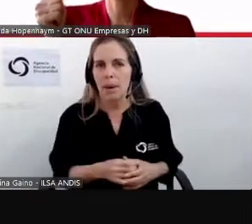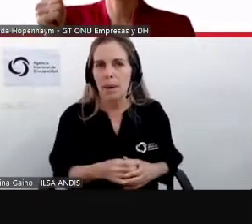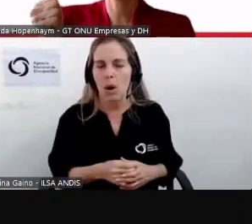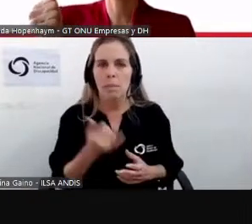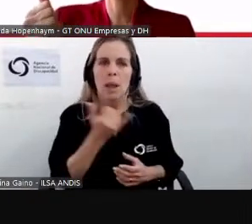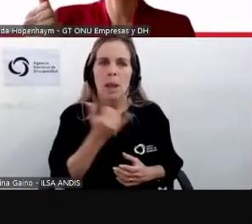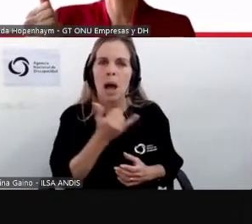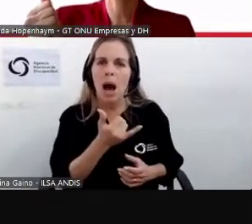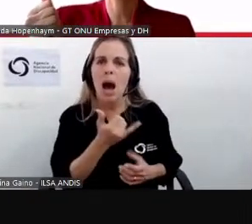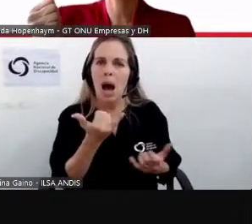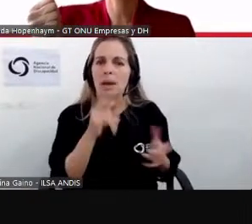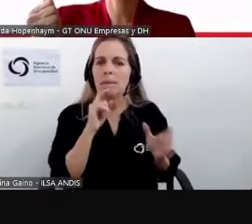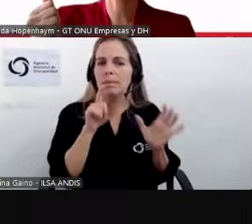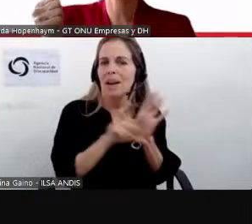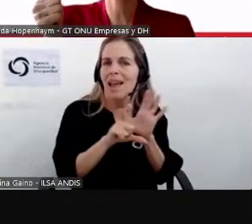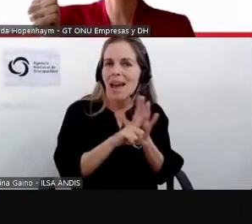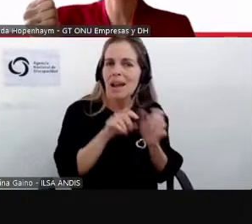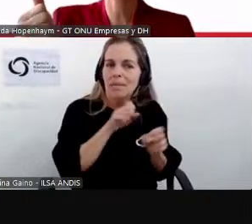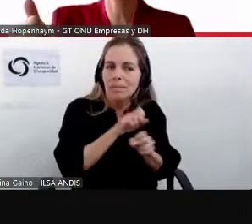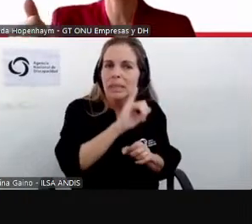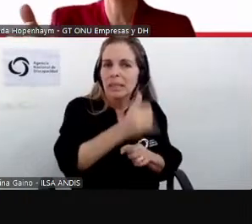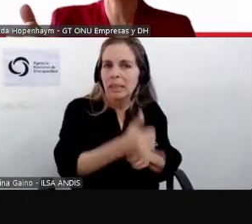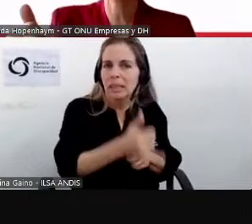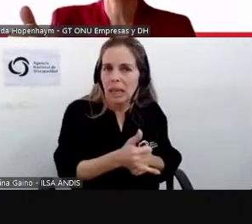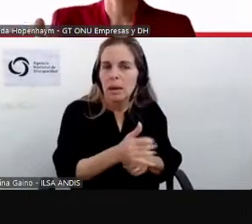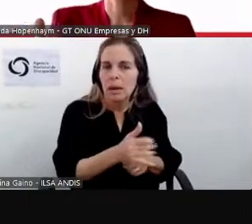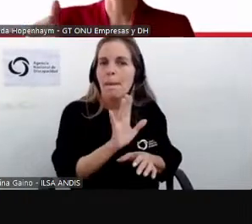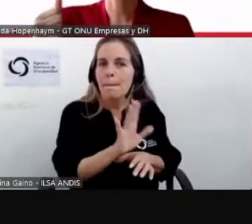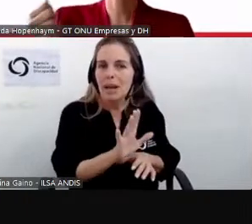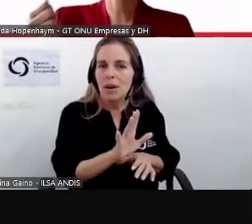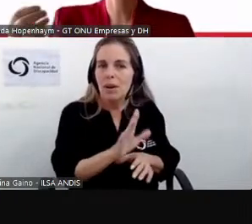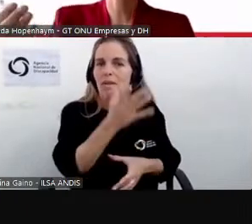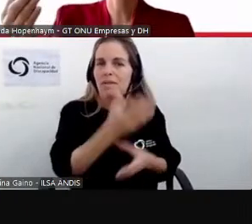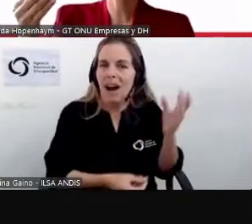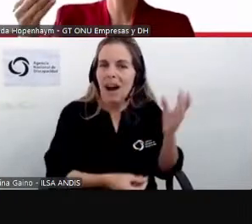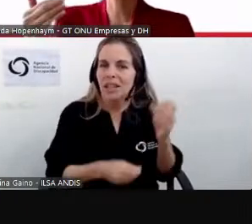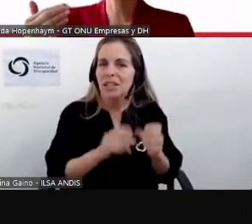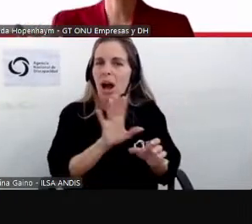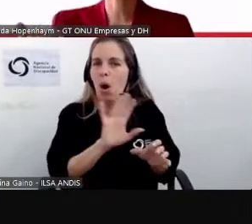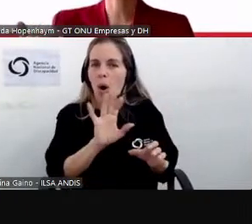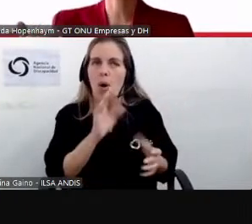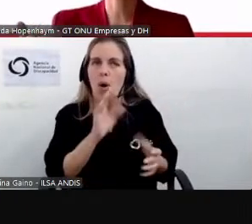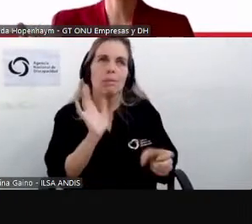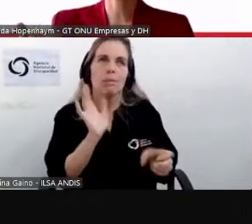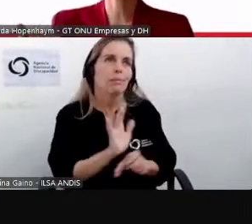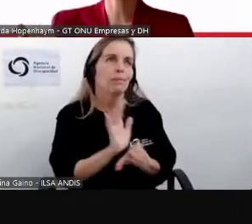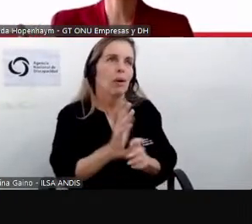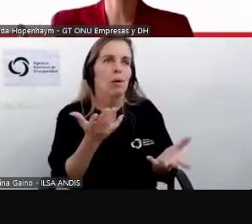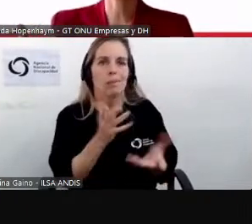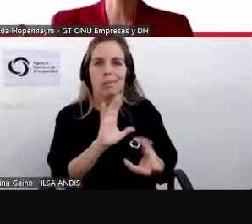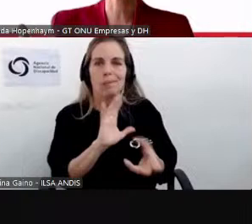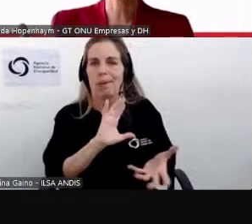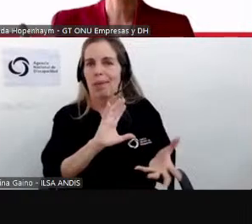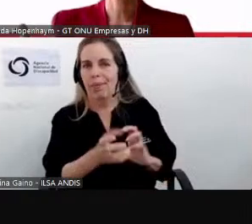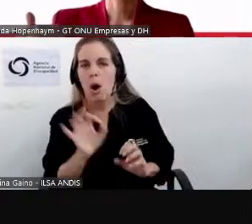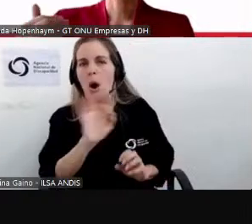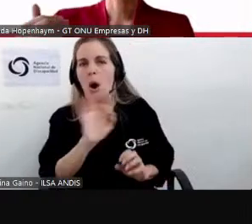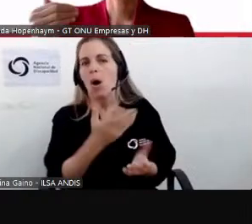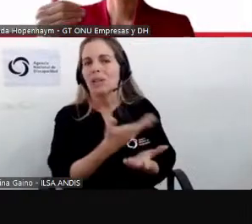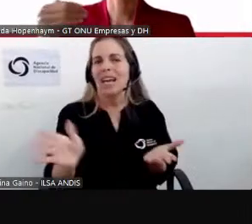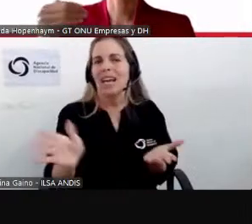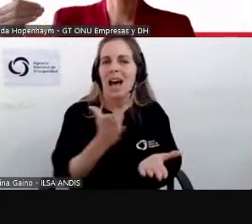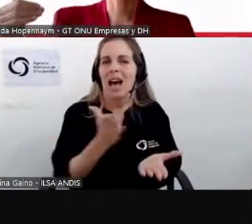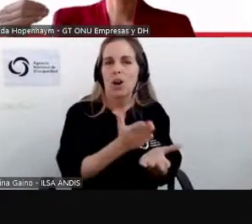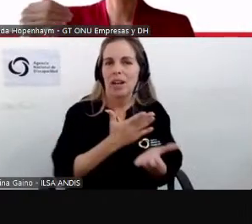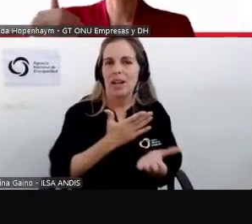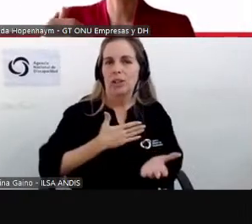companies. Their supply chains as well, and for them to conduct this due diligence process is one of the regulatory developments that make the due diligence mandatory, and this implies that they need to be reviewed every year. Frequency